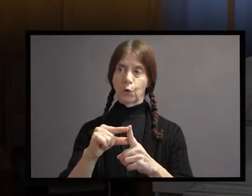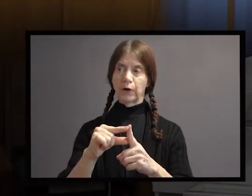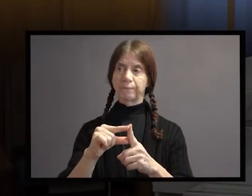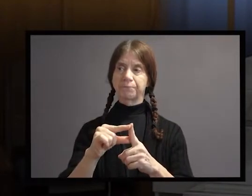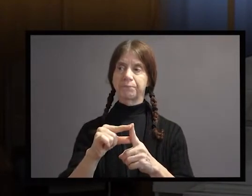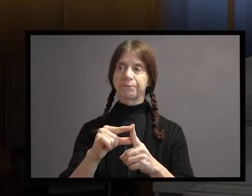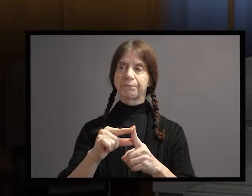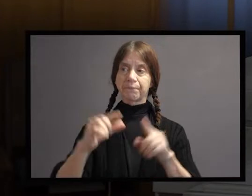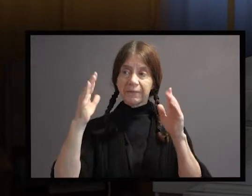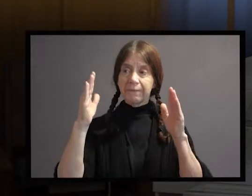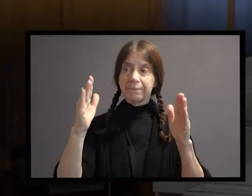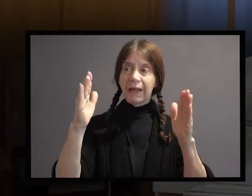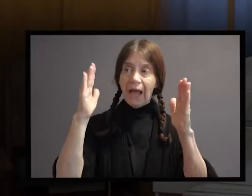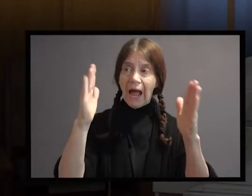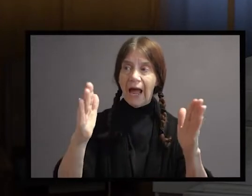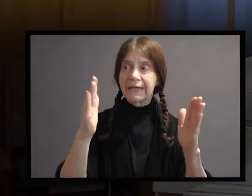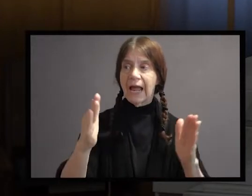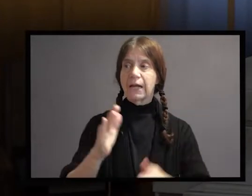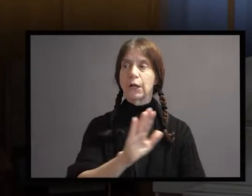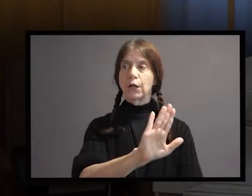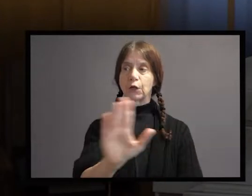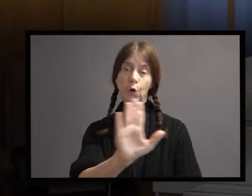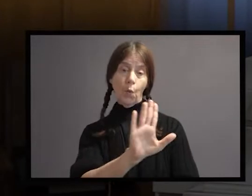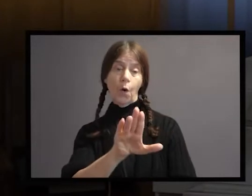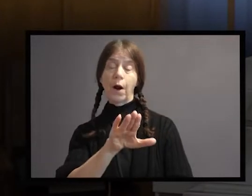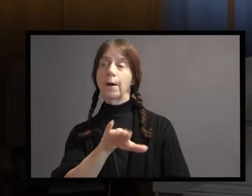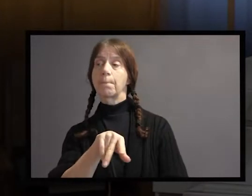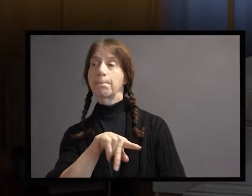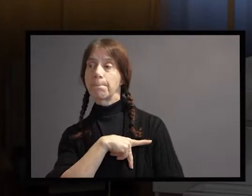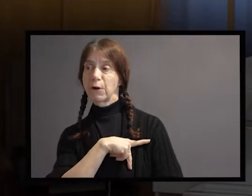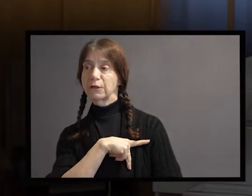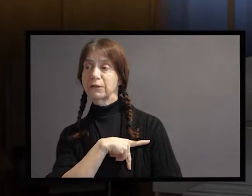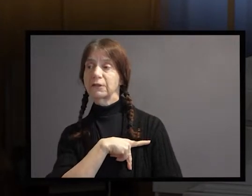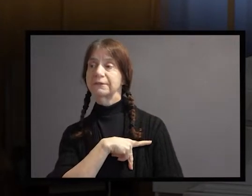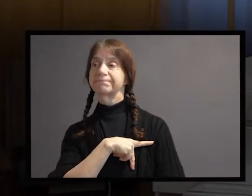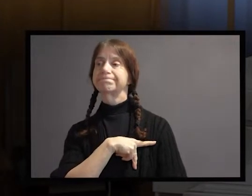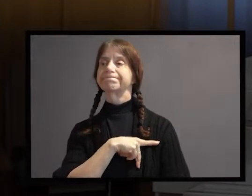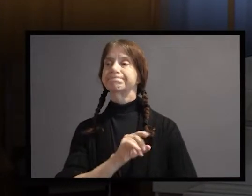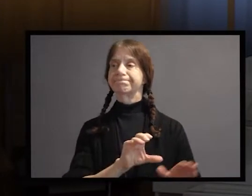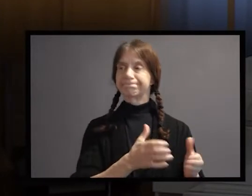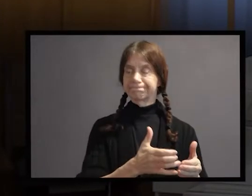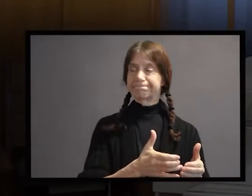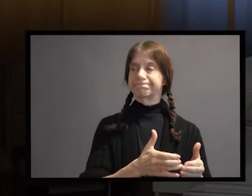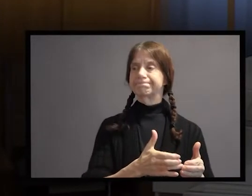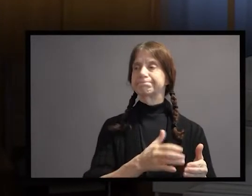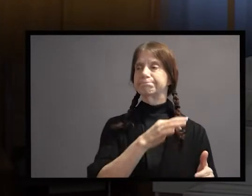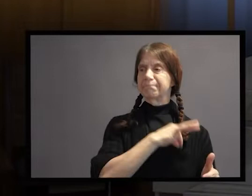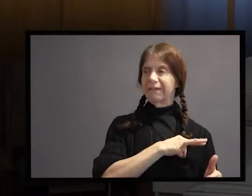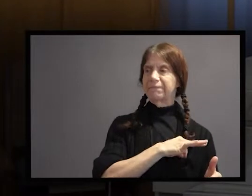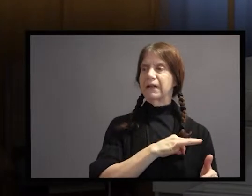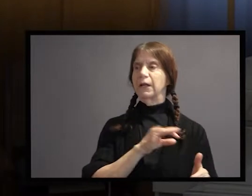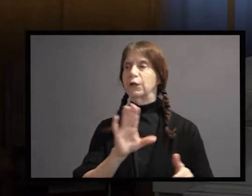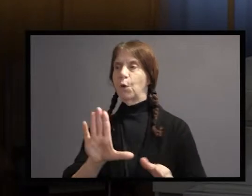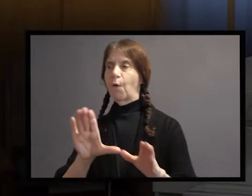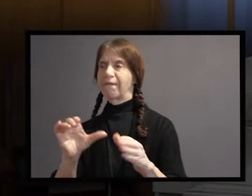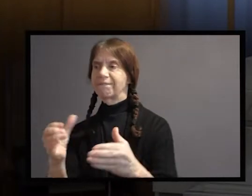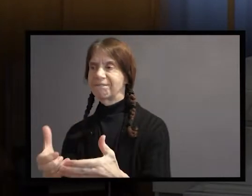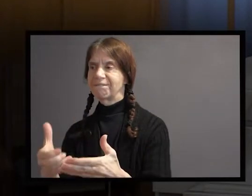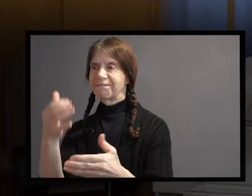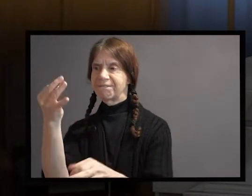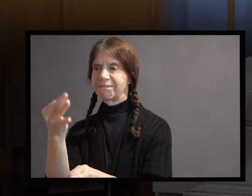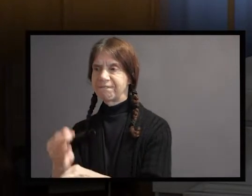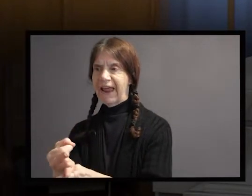declaring to you the whole counsel of God. Pay careful attention to yourselves and to all the